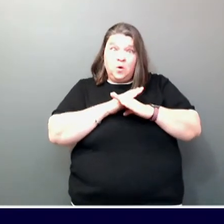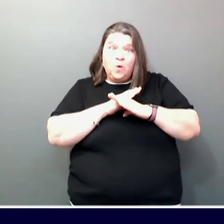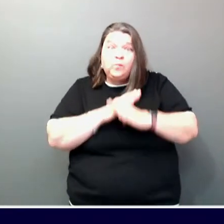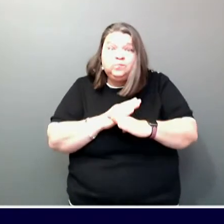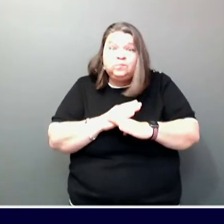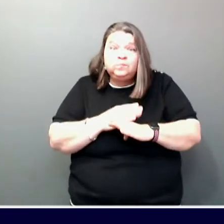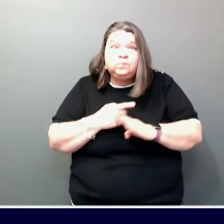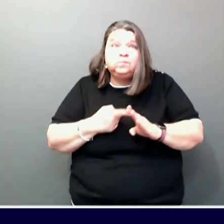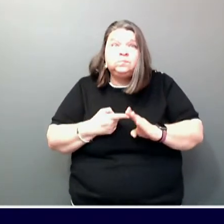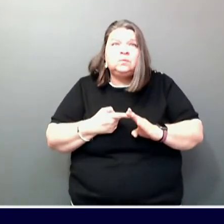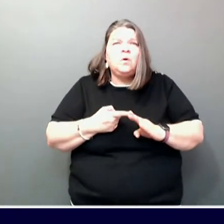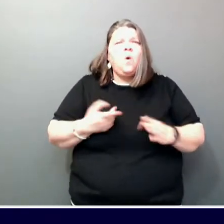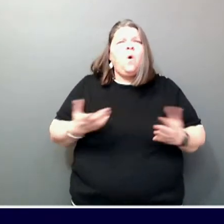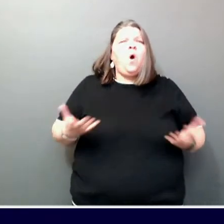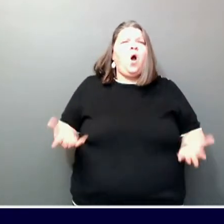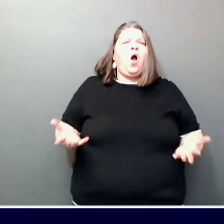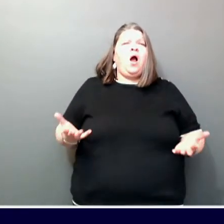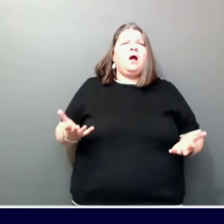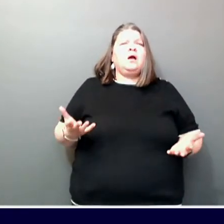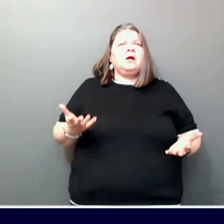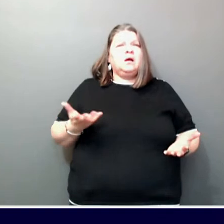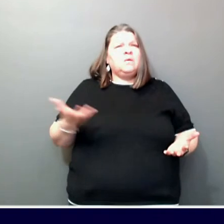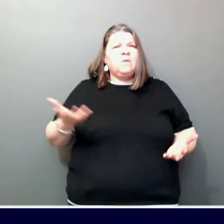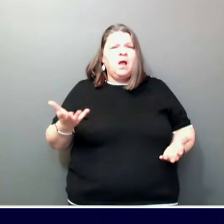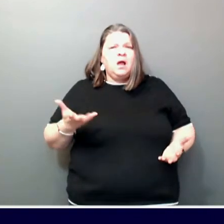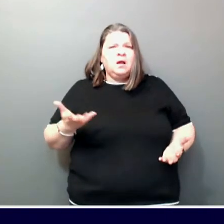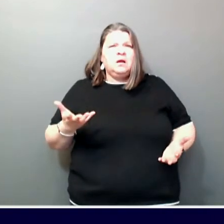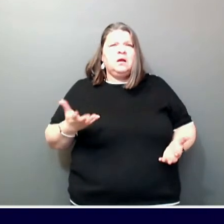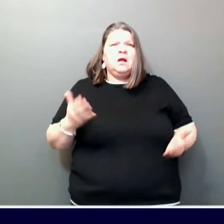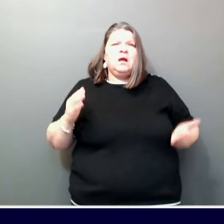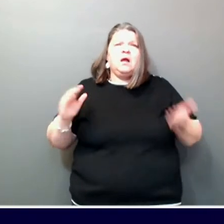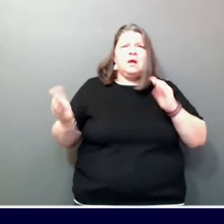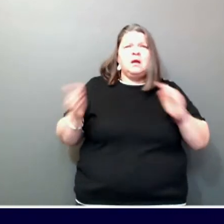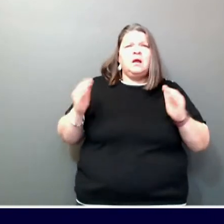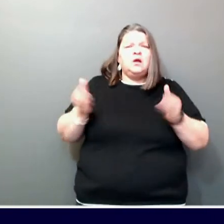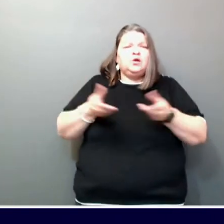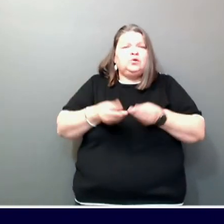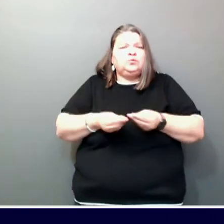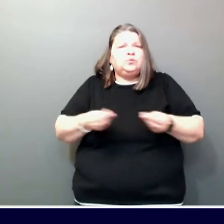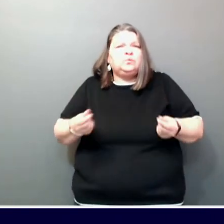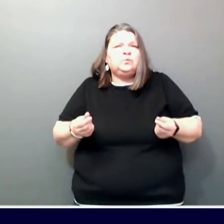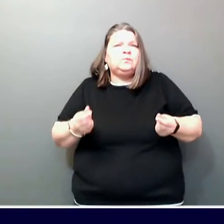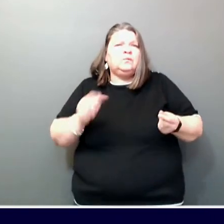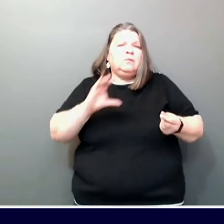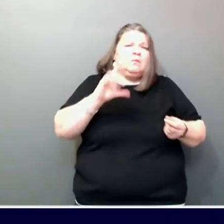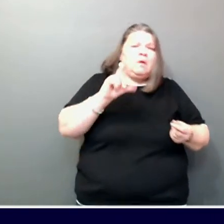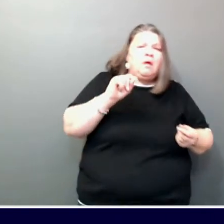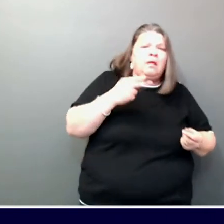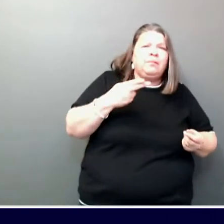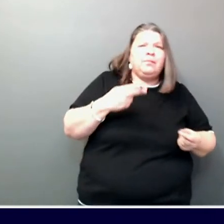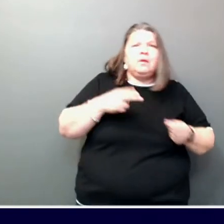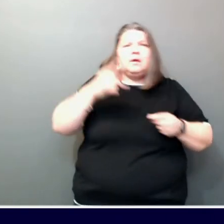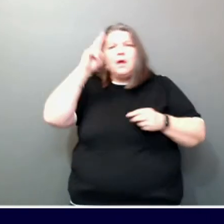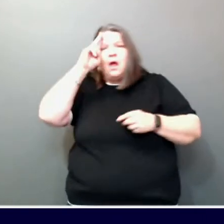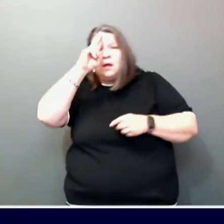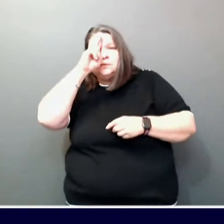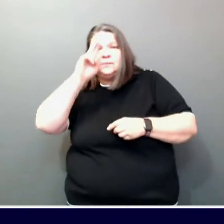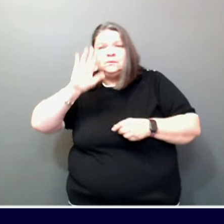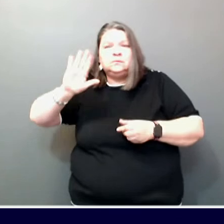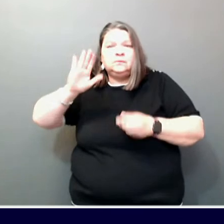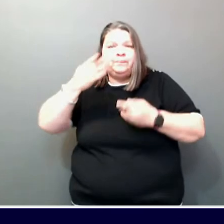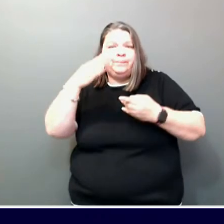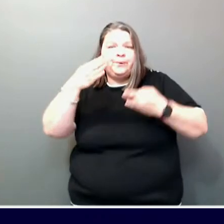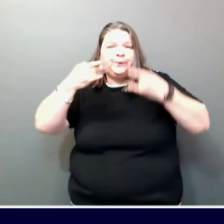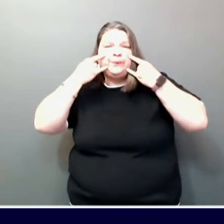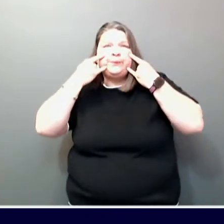surgical masks. Is it better than better to go with the counterfeit than to have a lesser mask? Corey, I don't